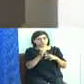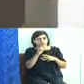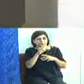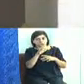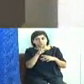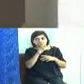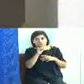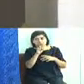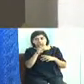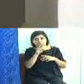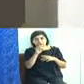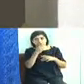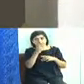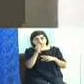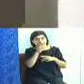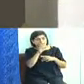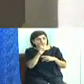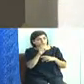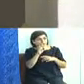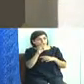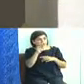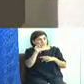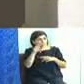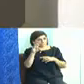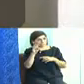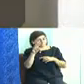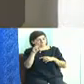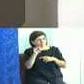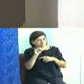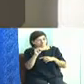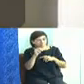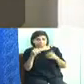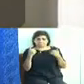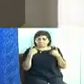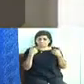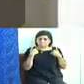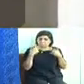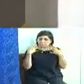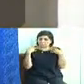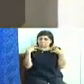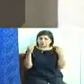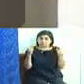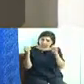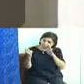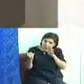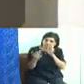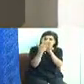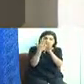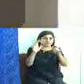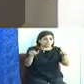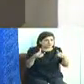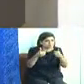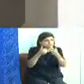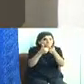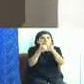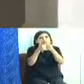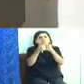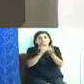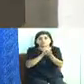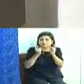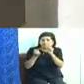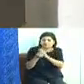Brown, who has had the courage and to confront and to challenge and to